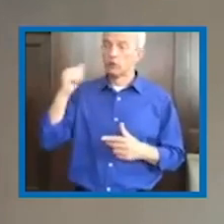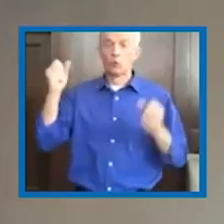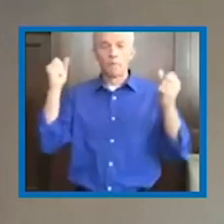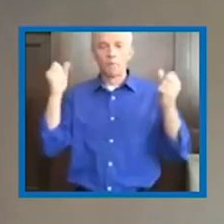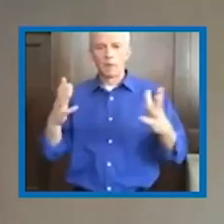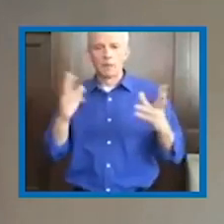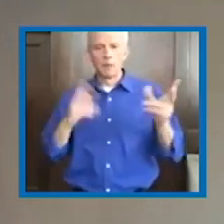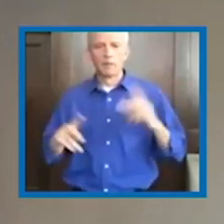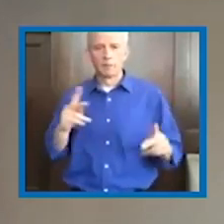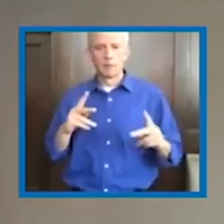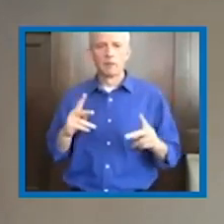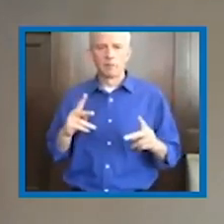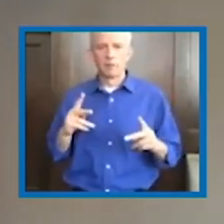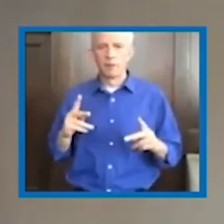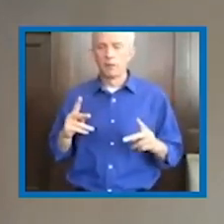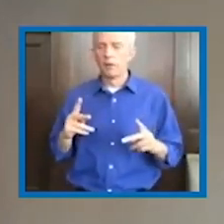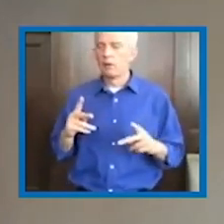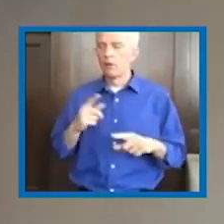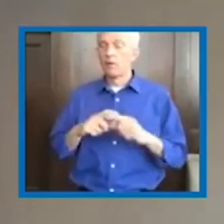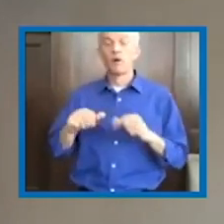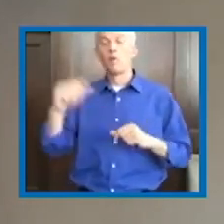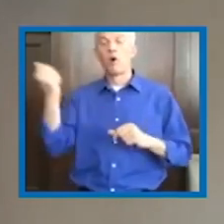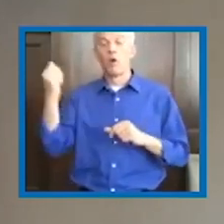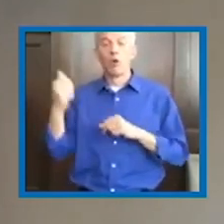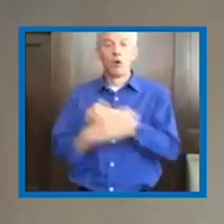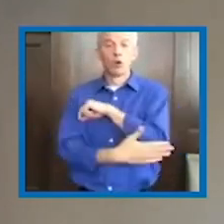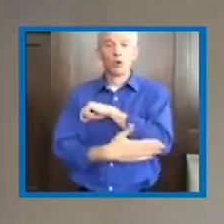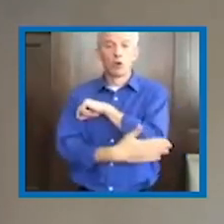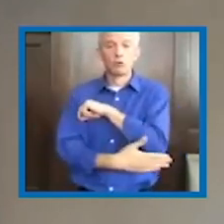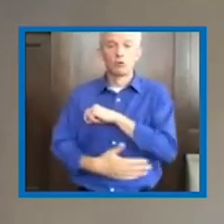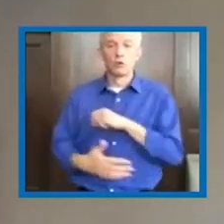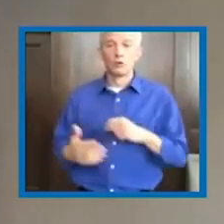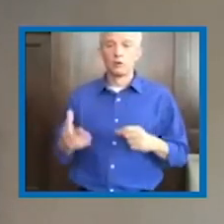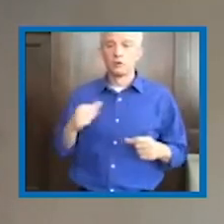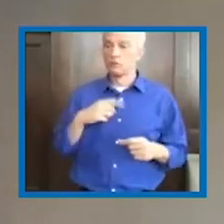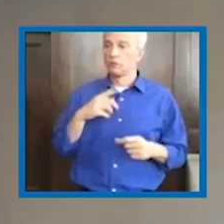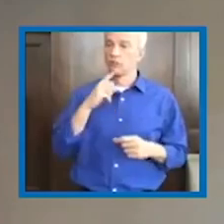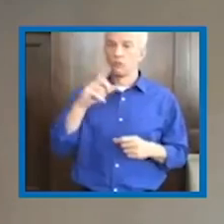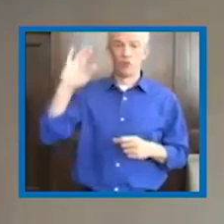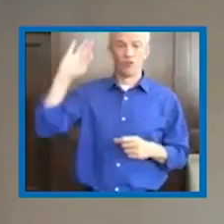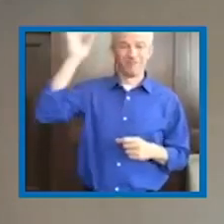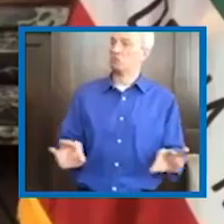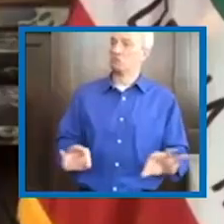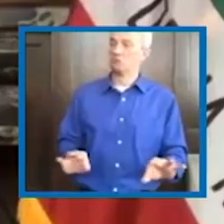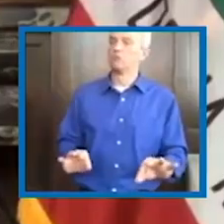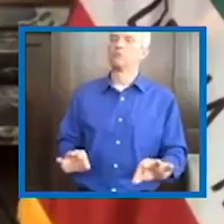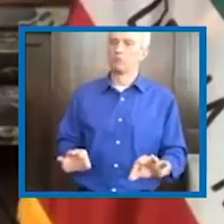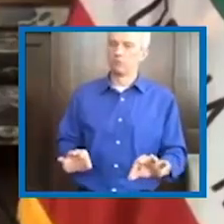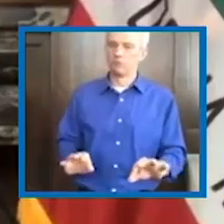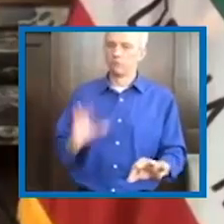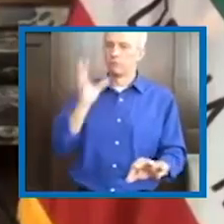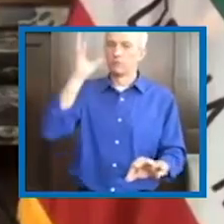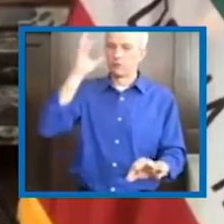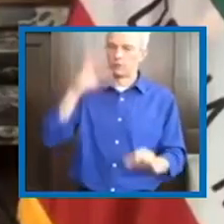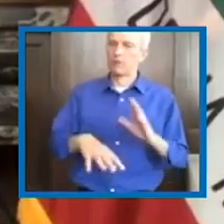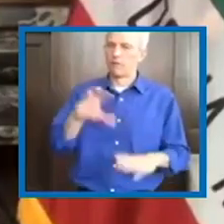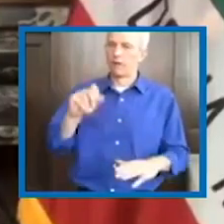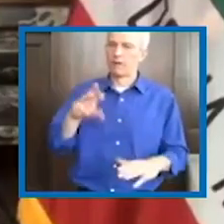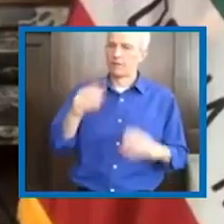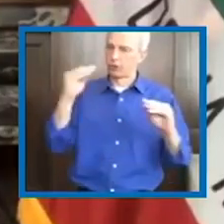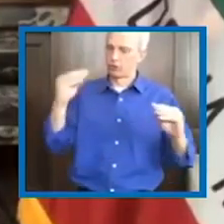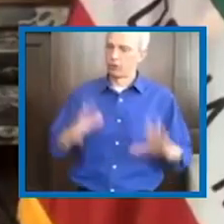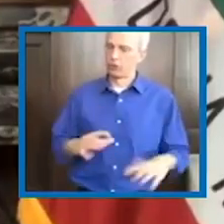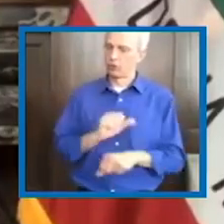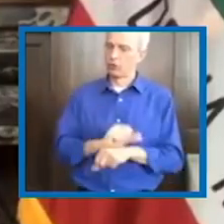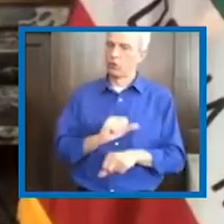been left out of the stimulus bill at the federal level. What is the mayor's office doing? So every program we're doing